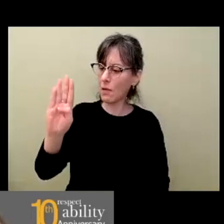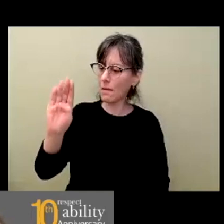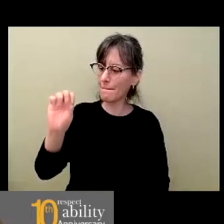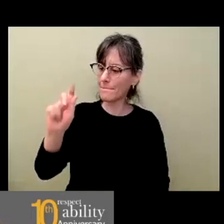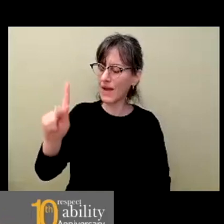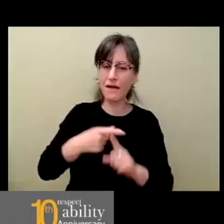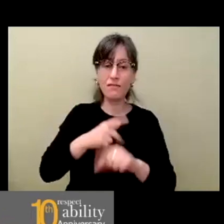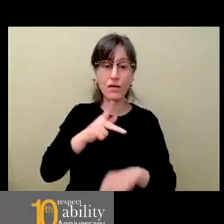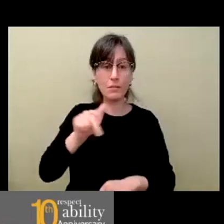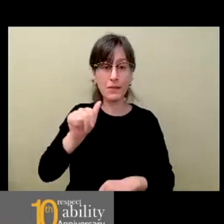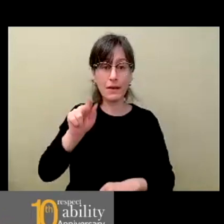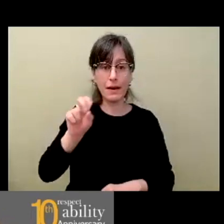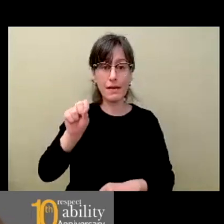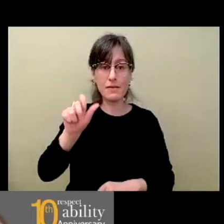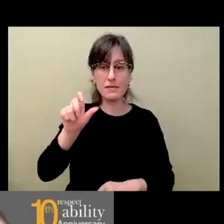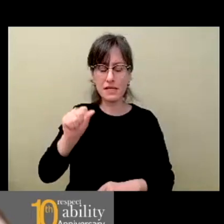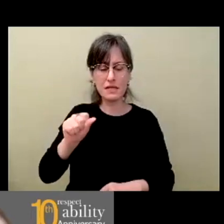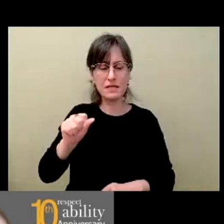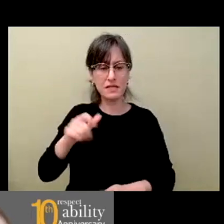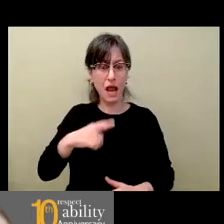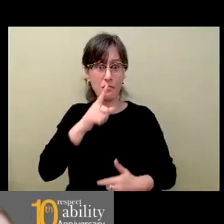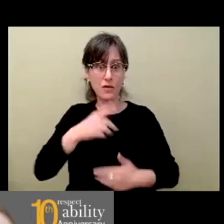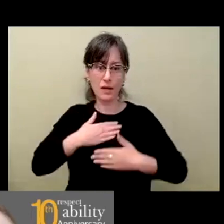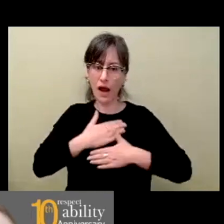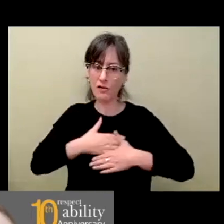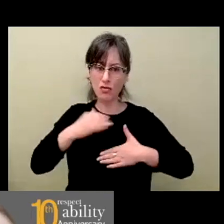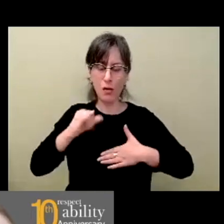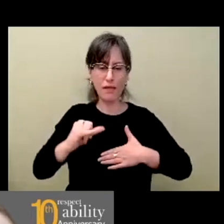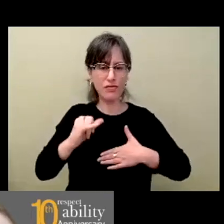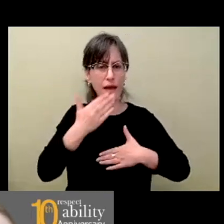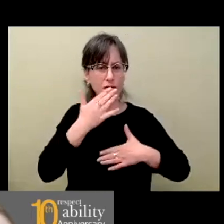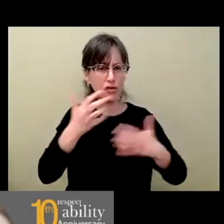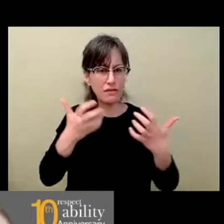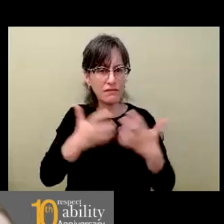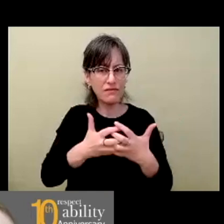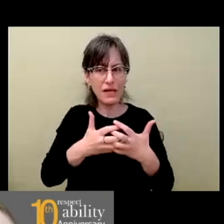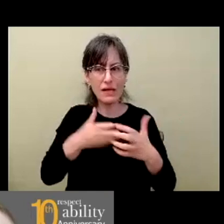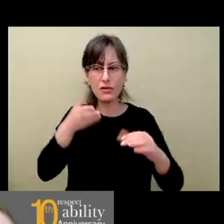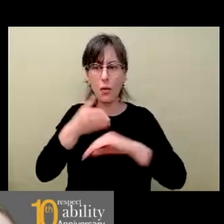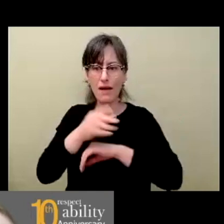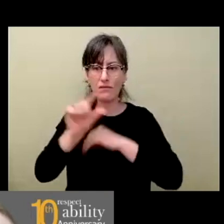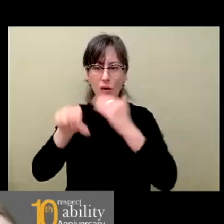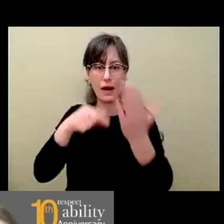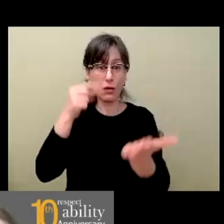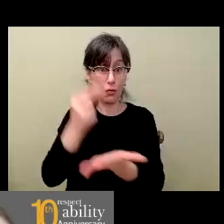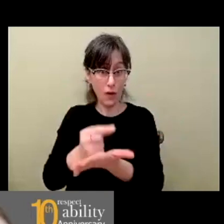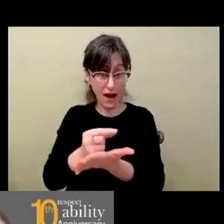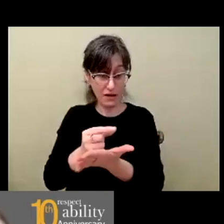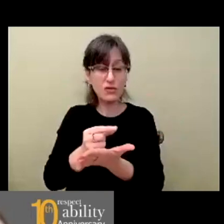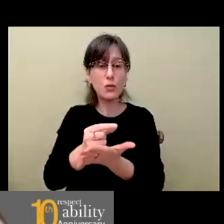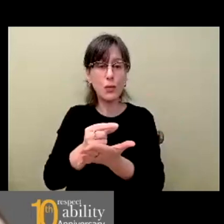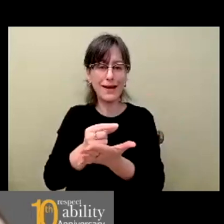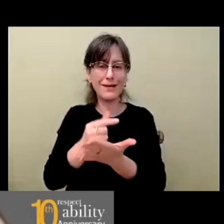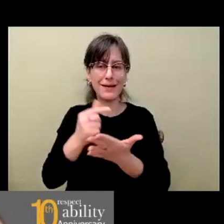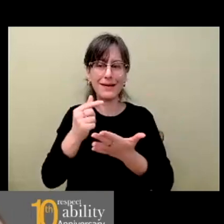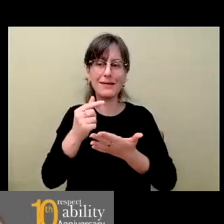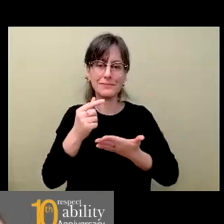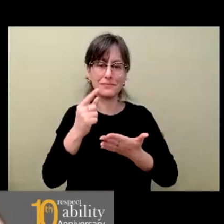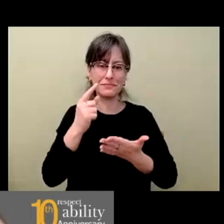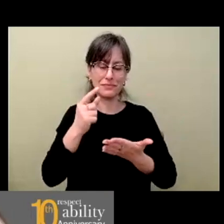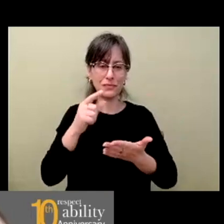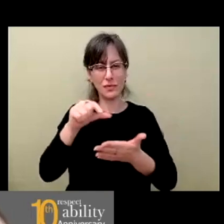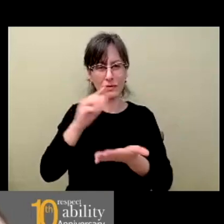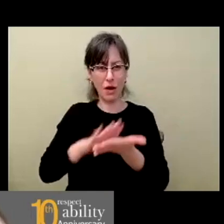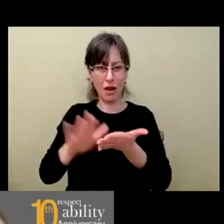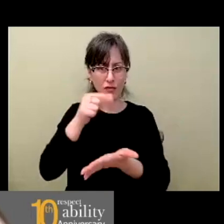I really enjoyed it and we felt like it was a good fit. And so after I graduated a year later from college, I went